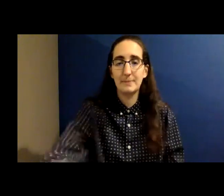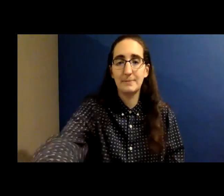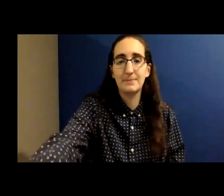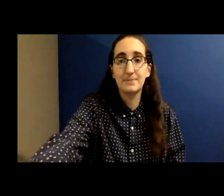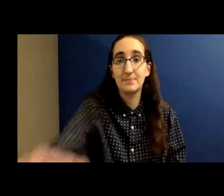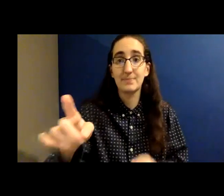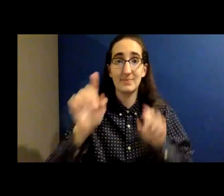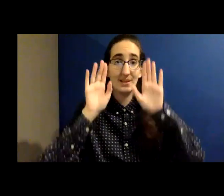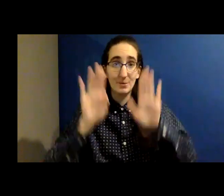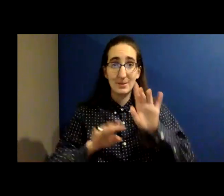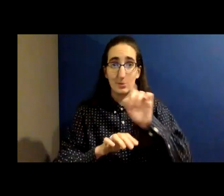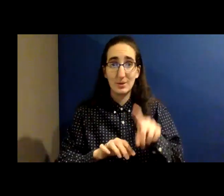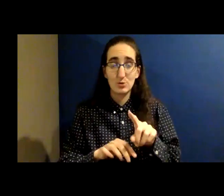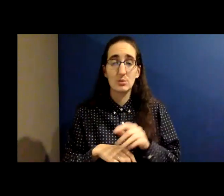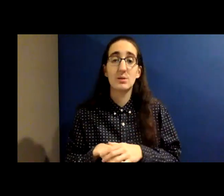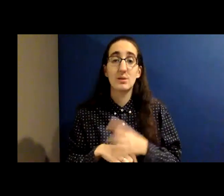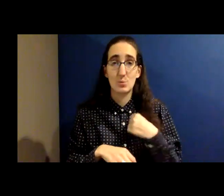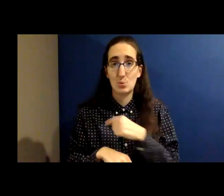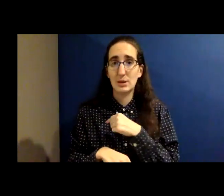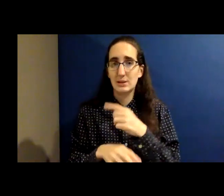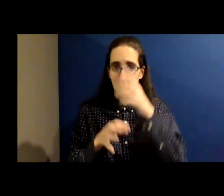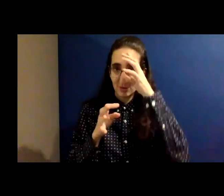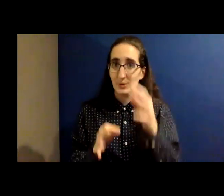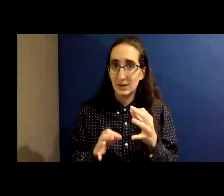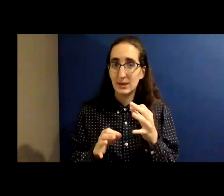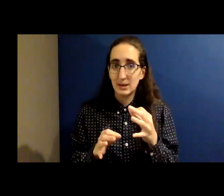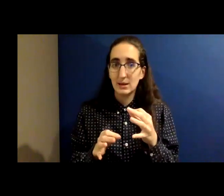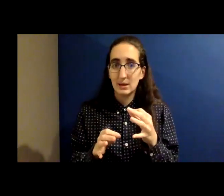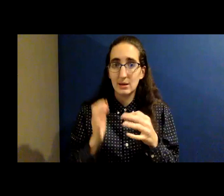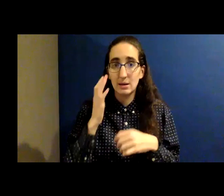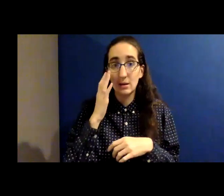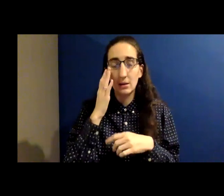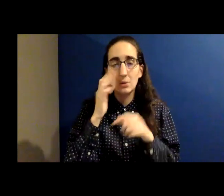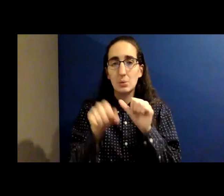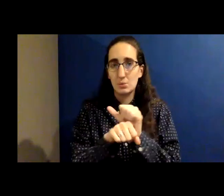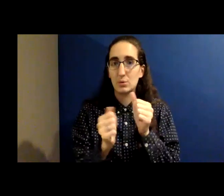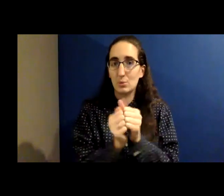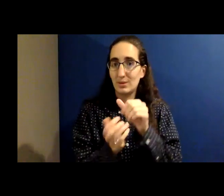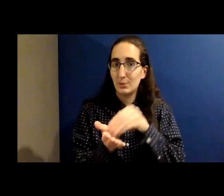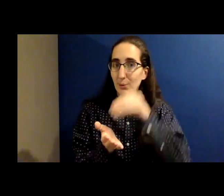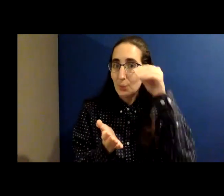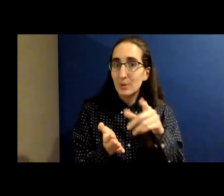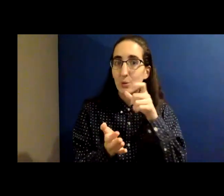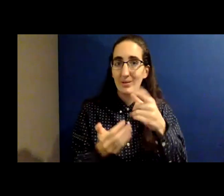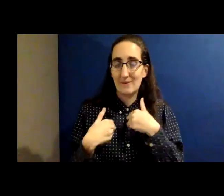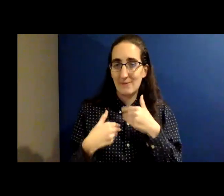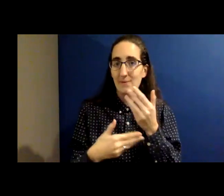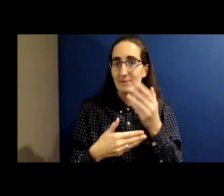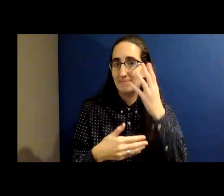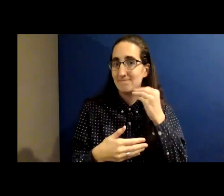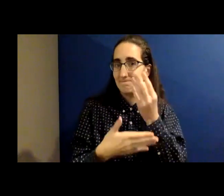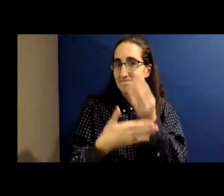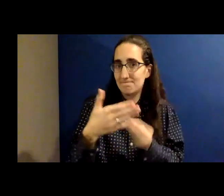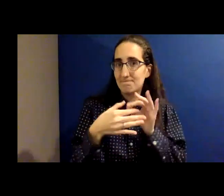Such a great question. So we certainly work with students who have had a loss to